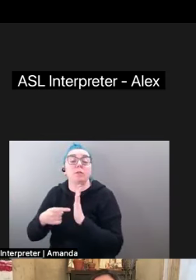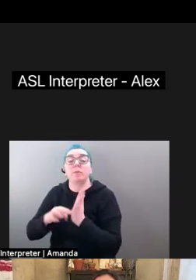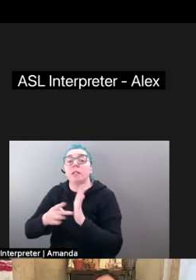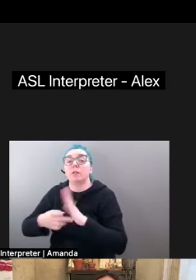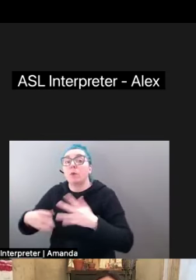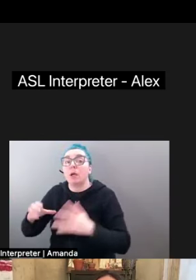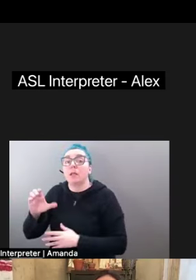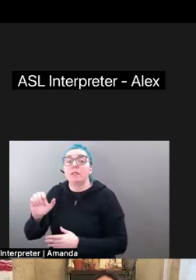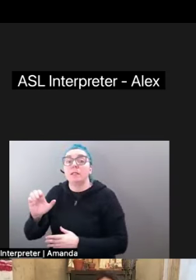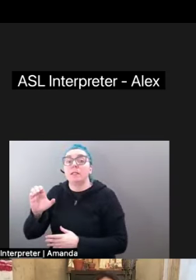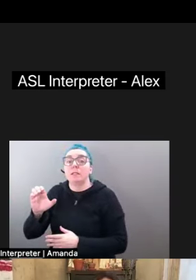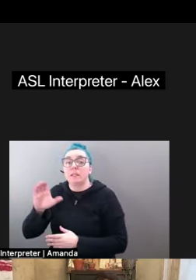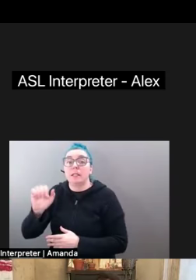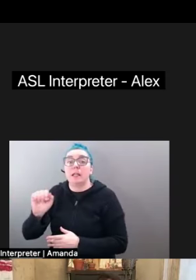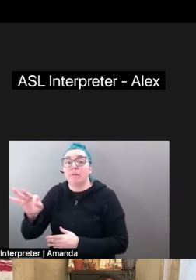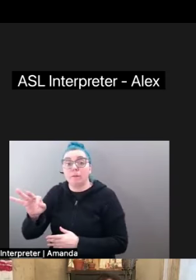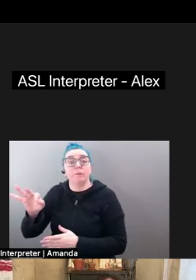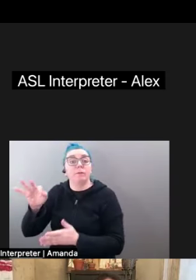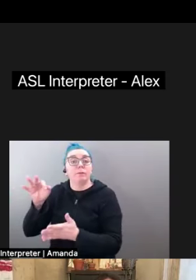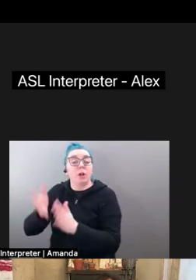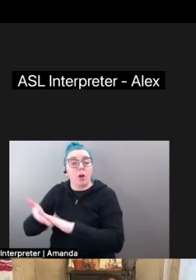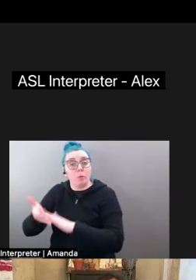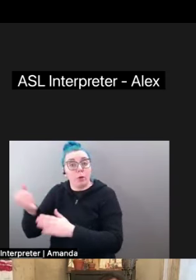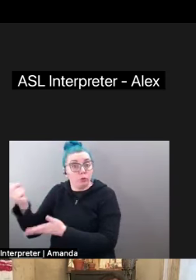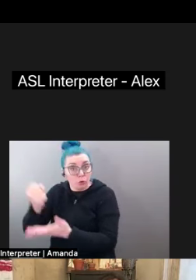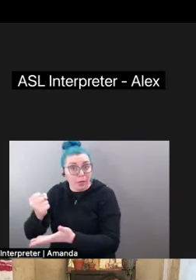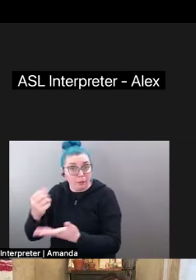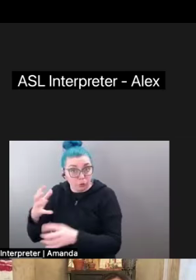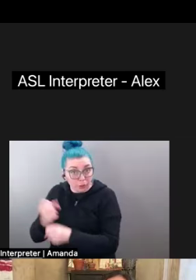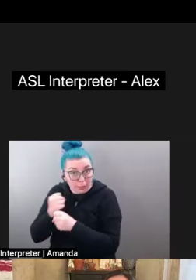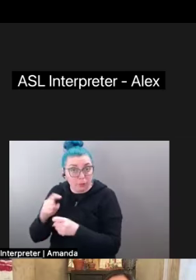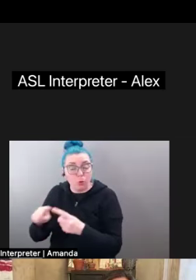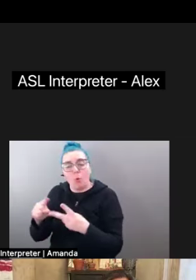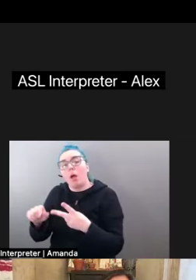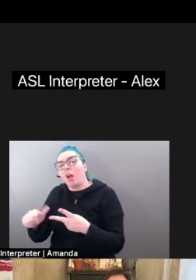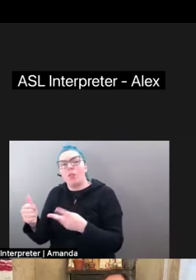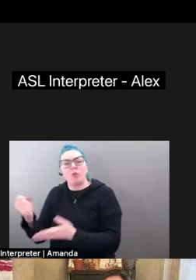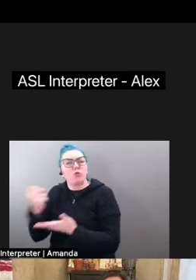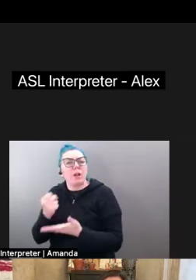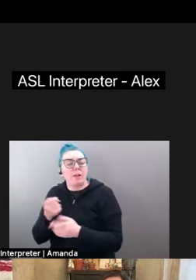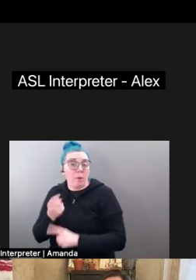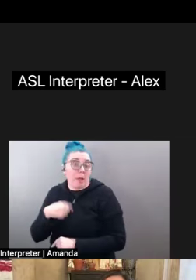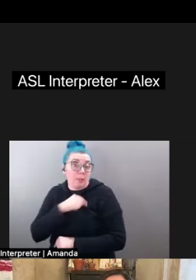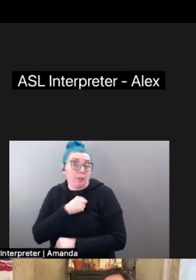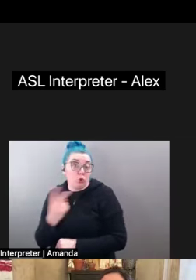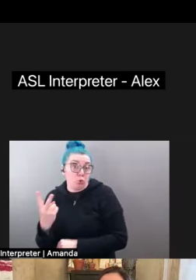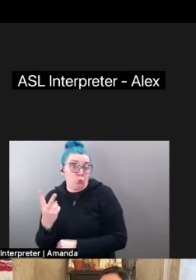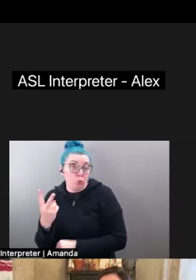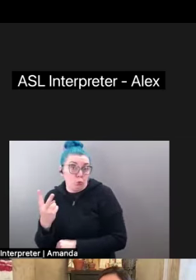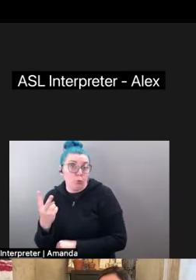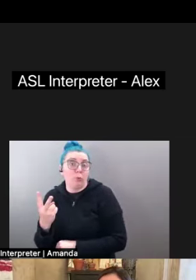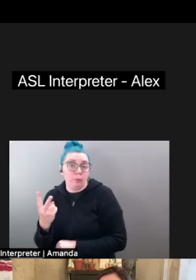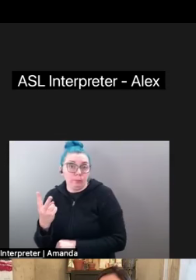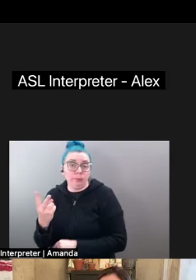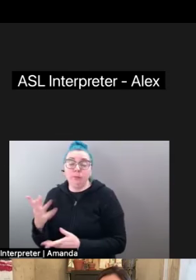grant or previously have received 2 or more CKAF project grants. And again, you do have to book a consultation with